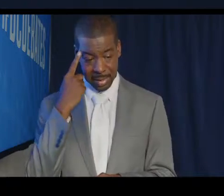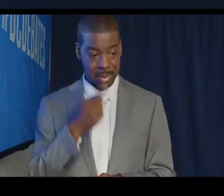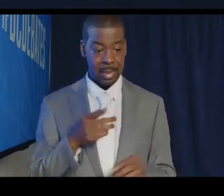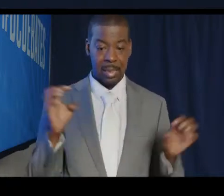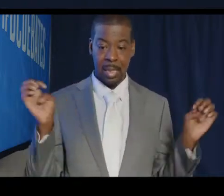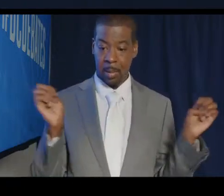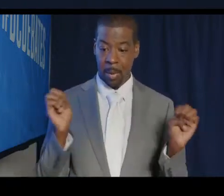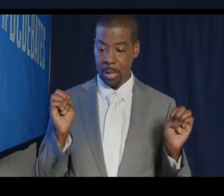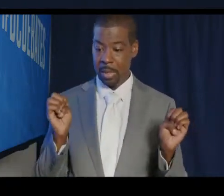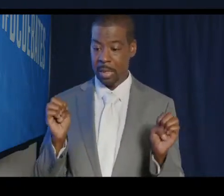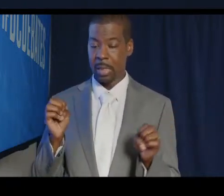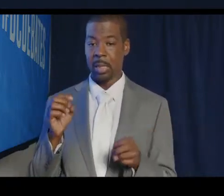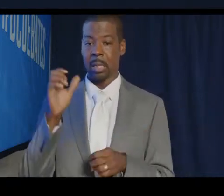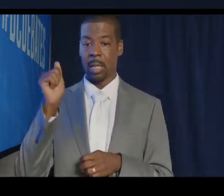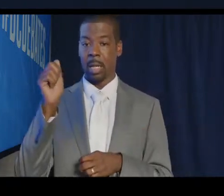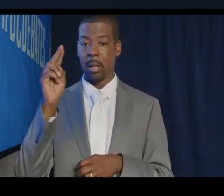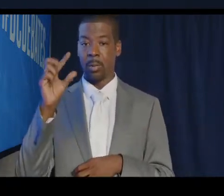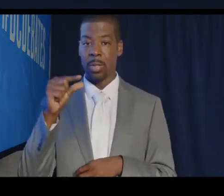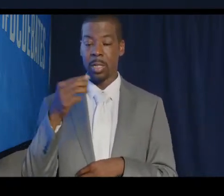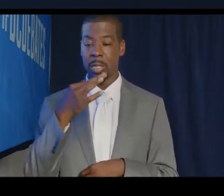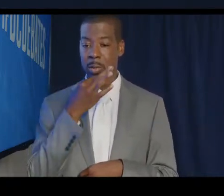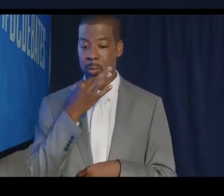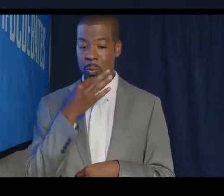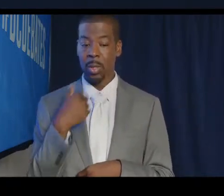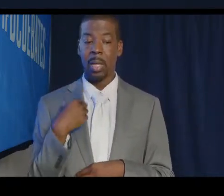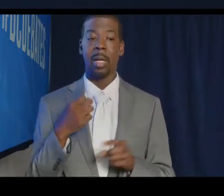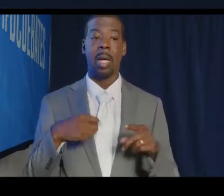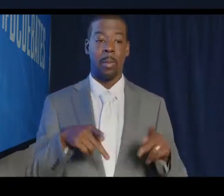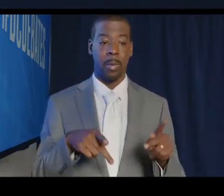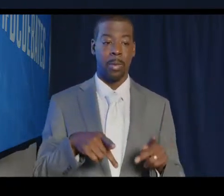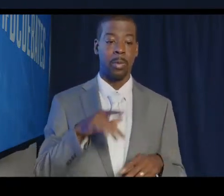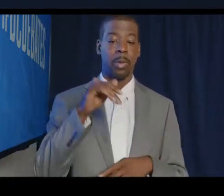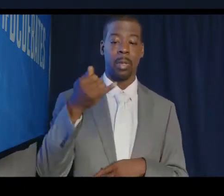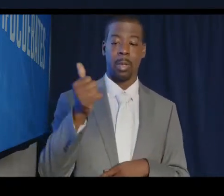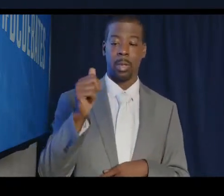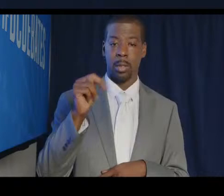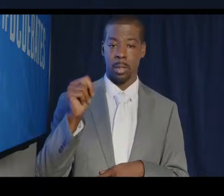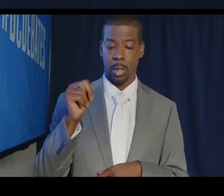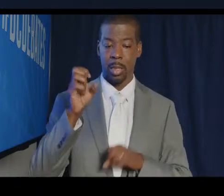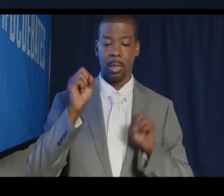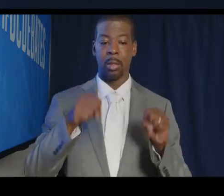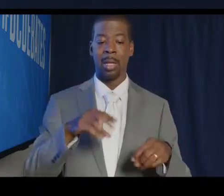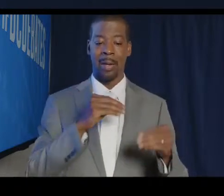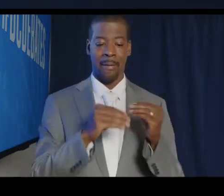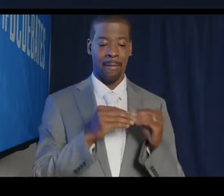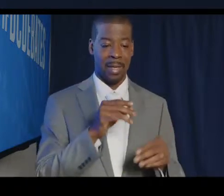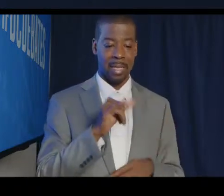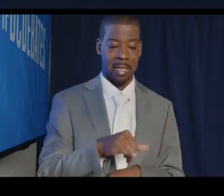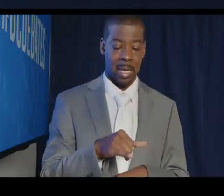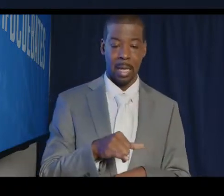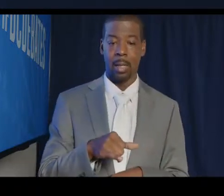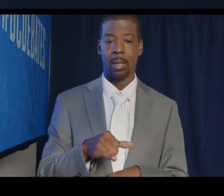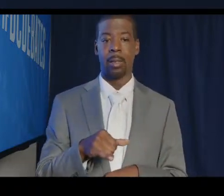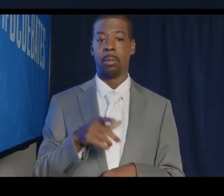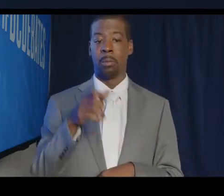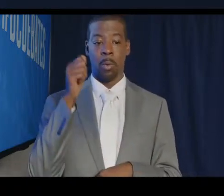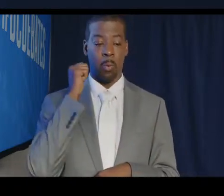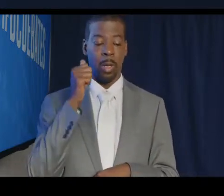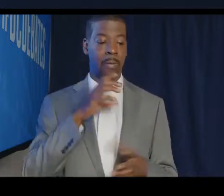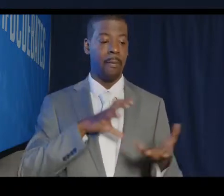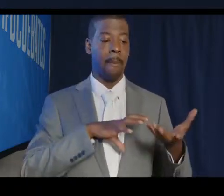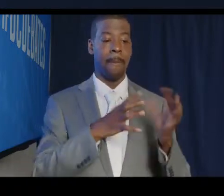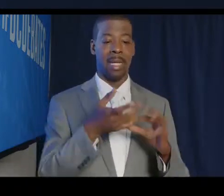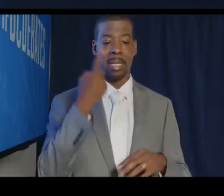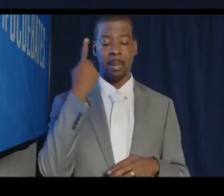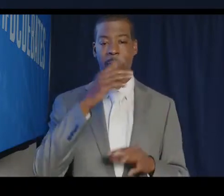prior to August. They had an opportunity in January to do something about this that would have allowed not just the hundreds of families who were displaced, but